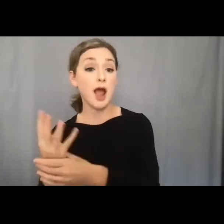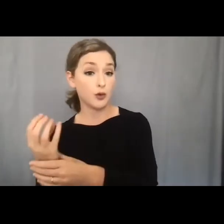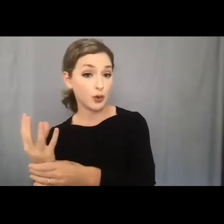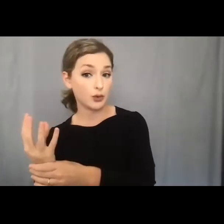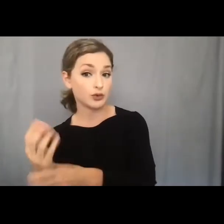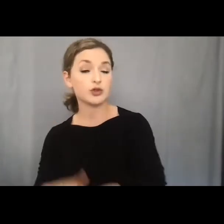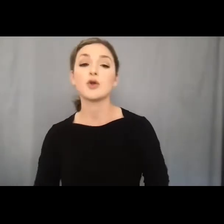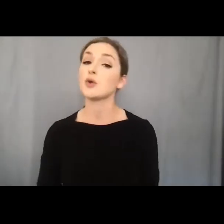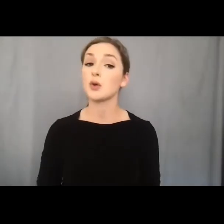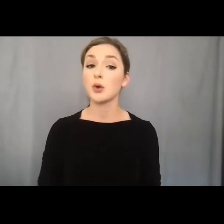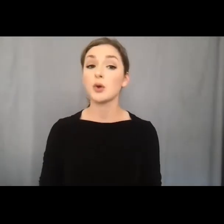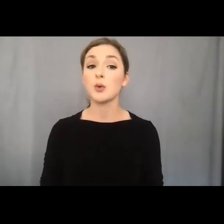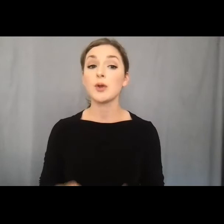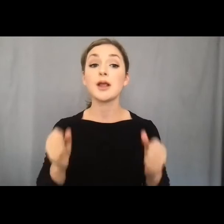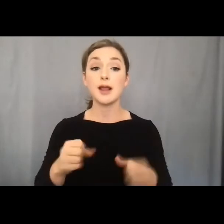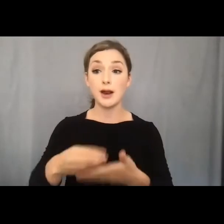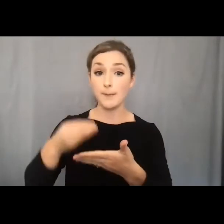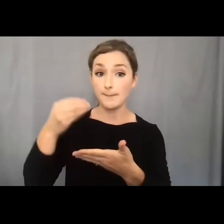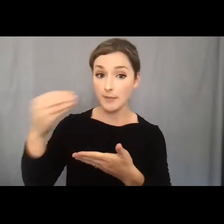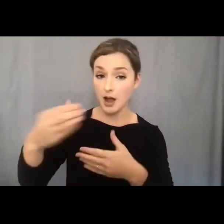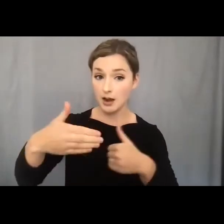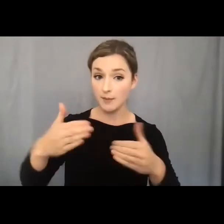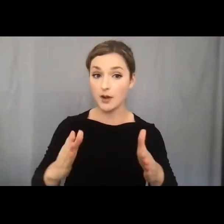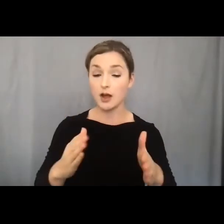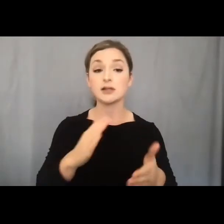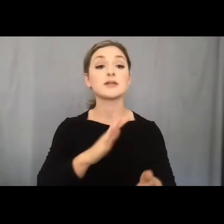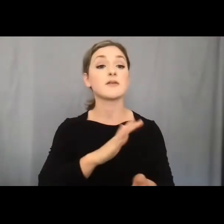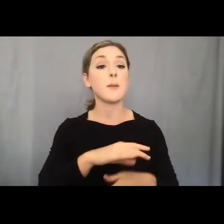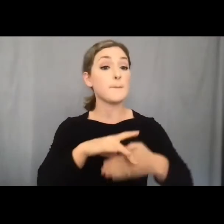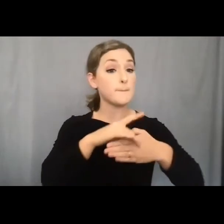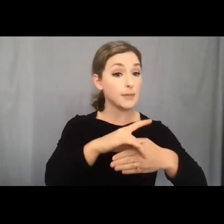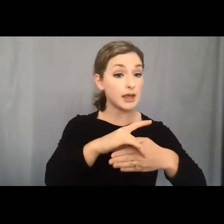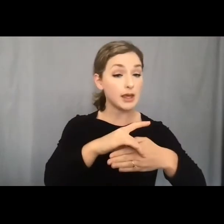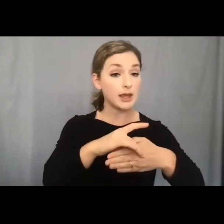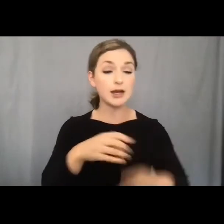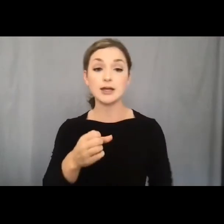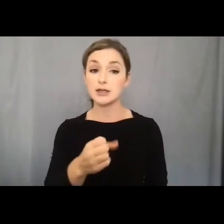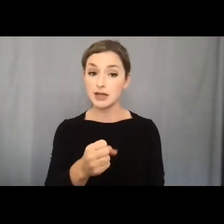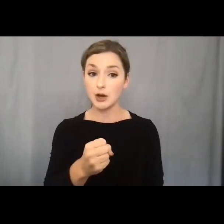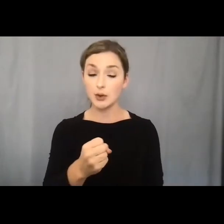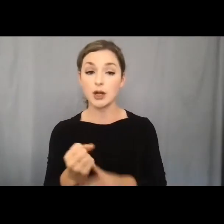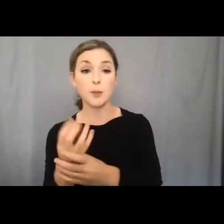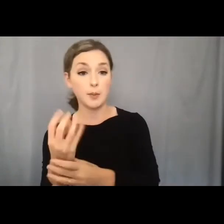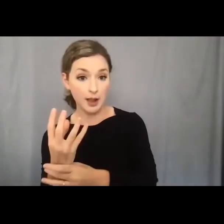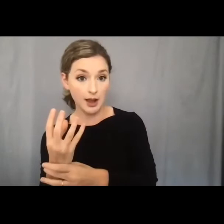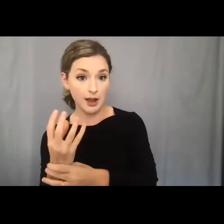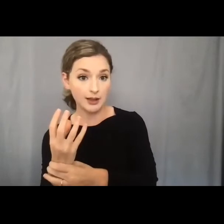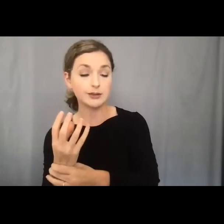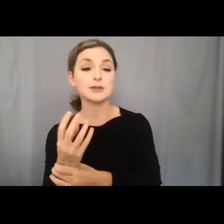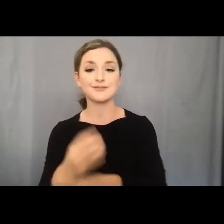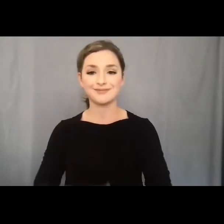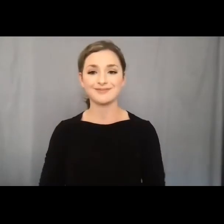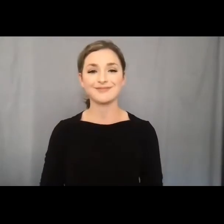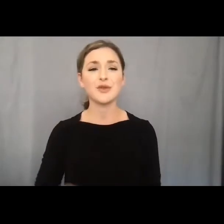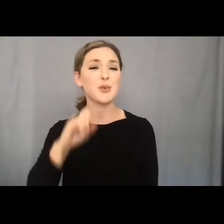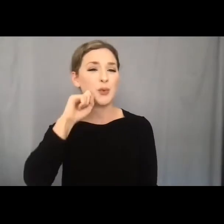of meat and dairy goods and produce from them. But they're a very cool farm and it'll be a really fun